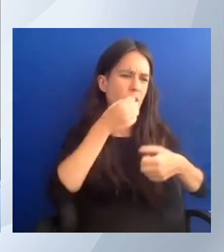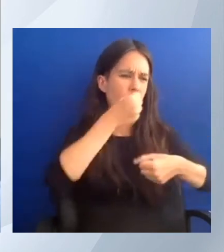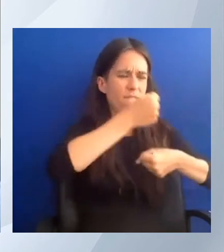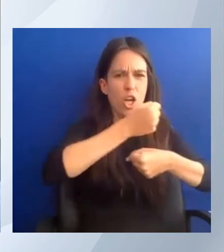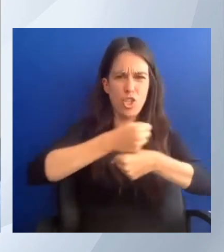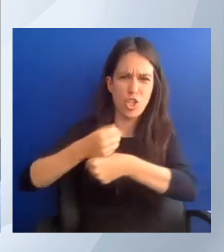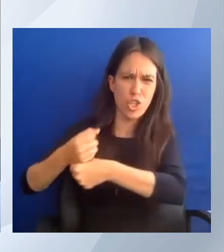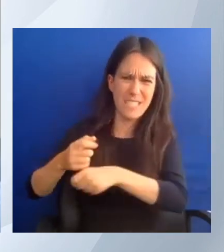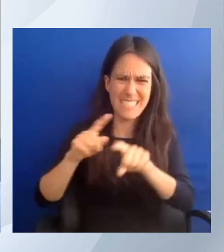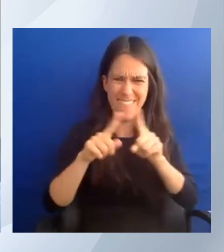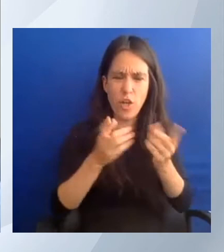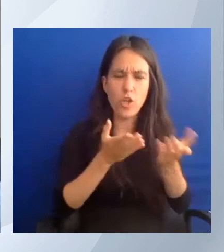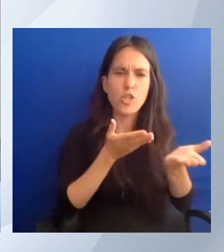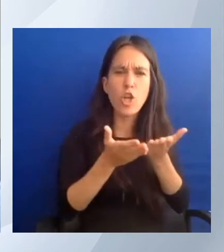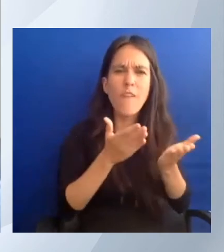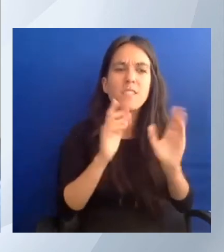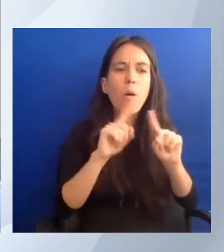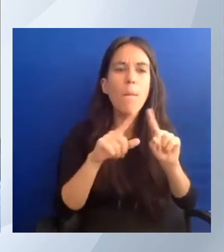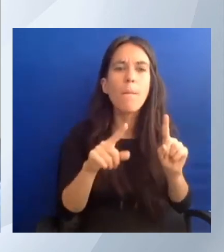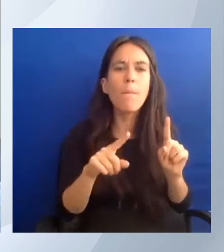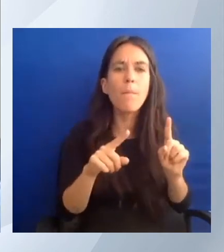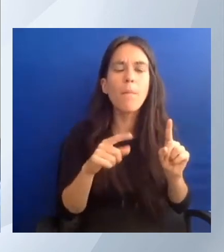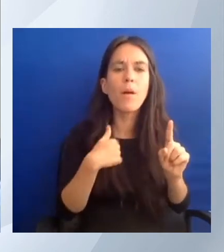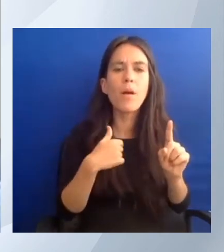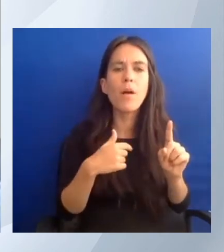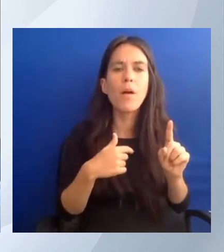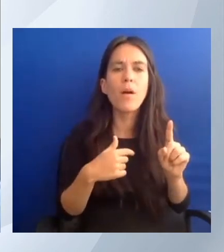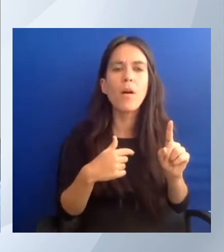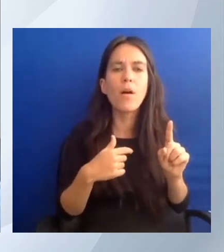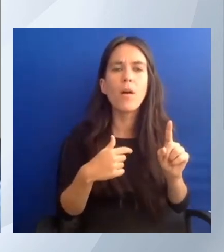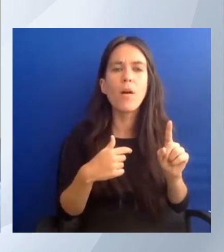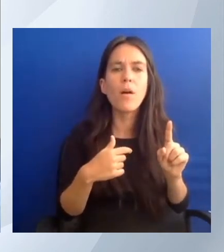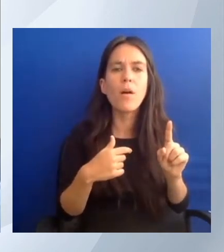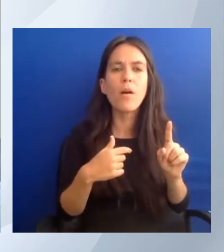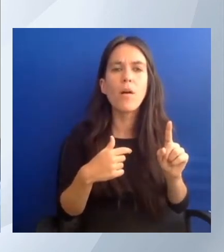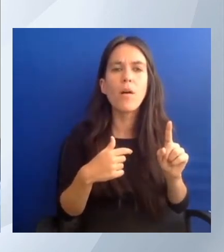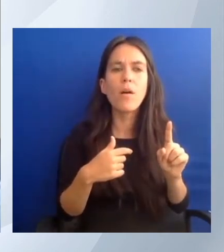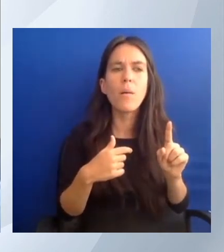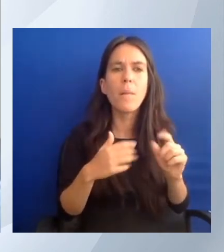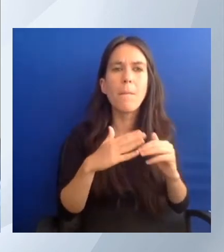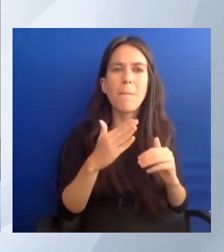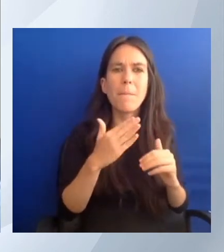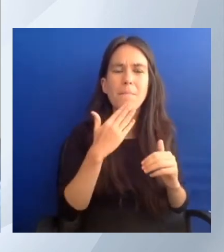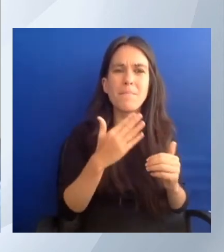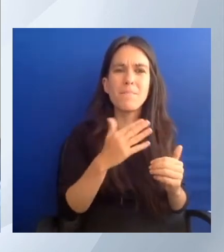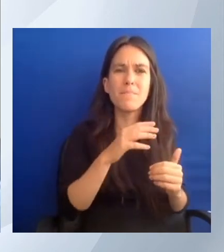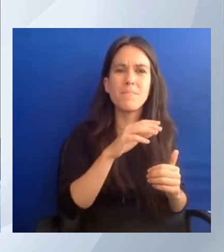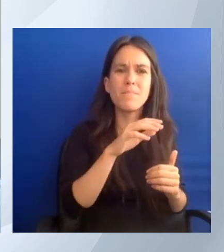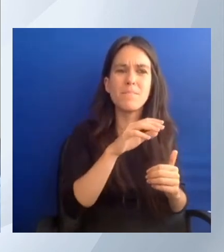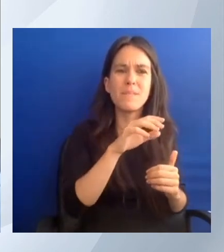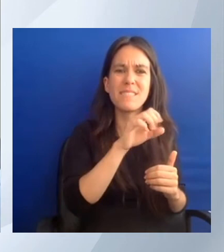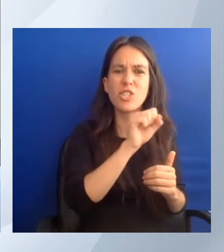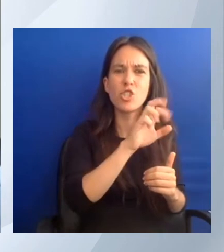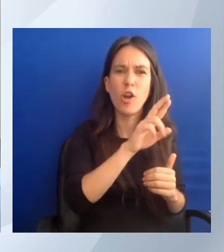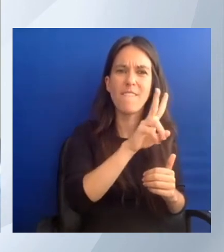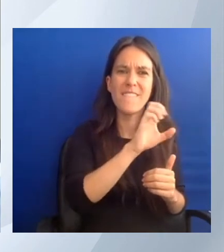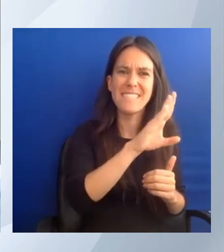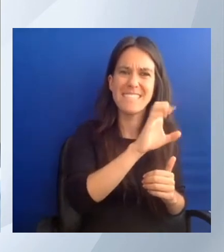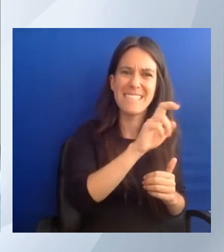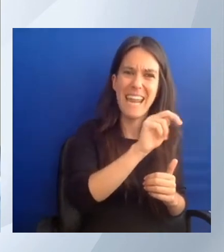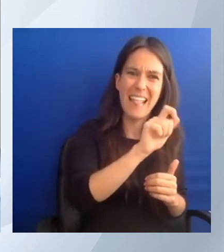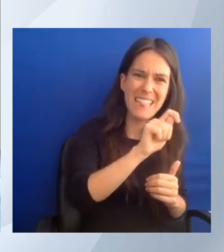but you know, should you use a service mesh or should you use Dapr, or is Dapr a service mesh? Can you elaborate on that a